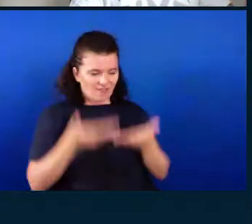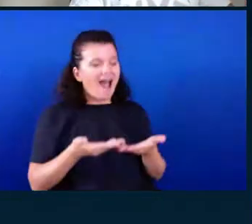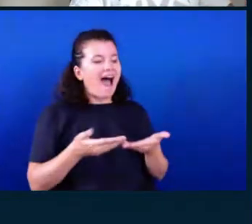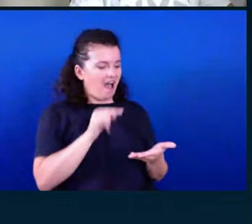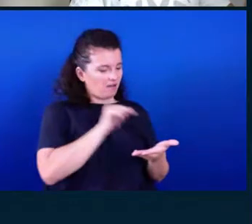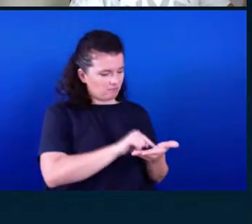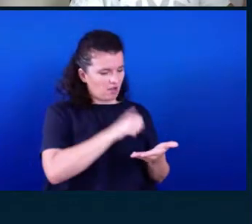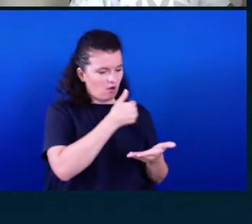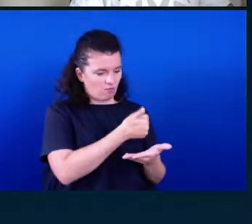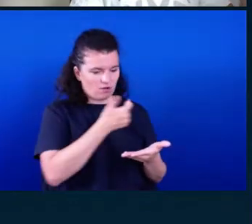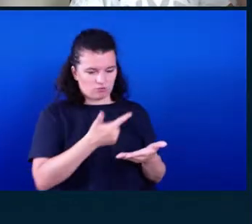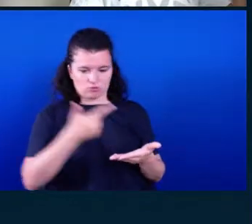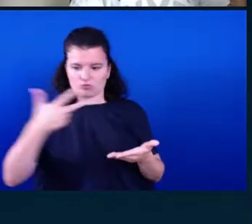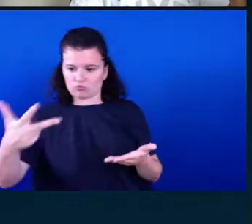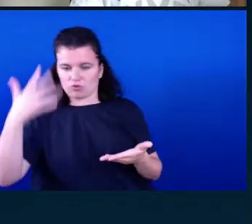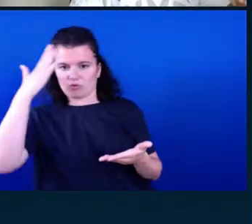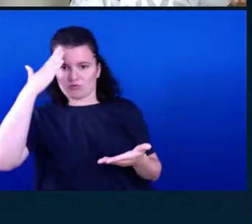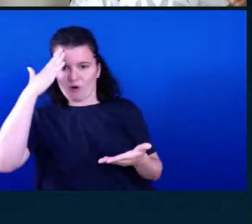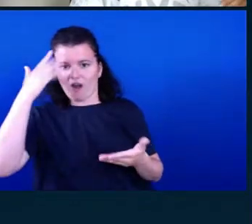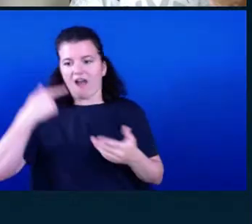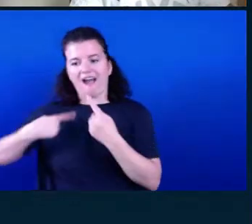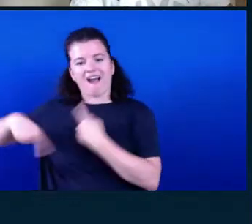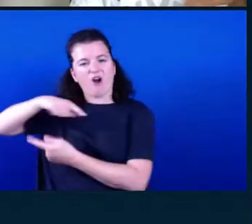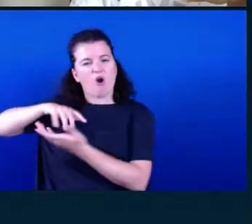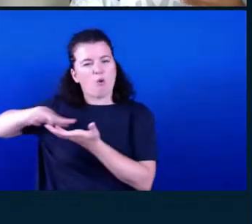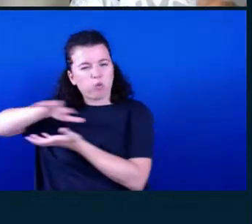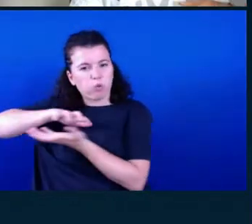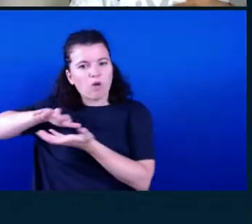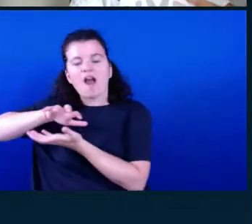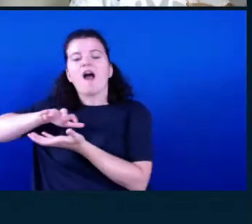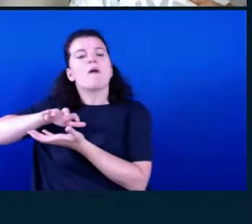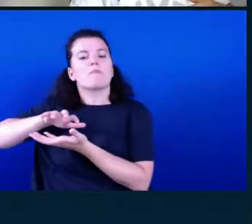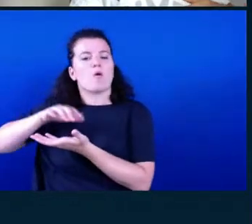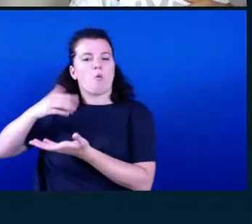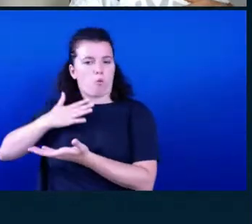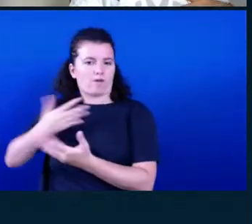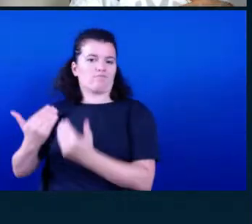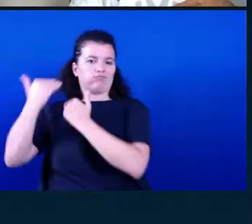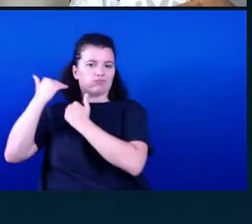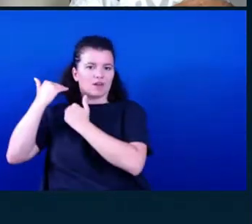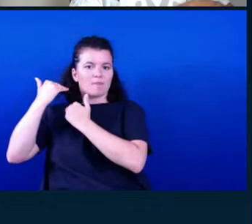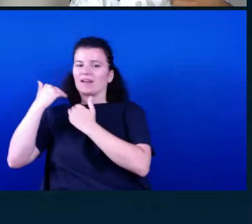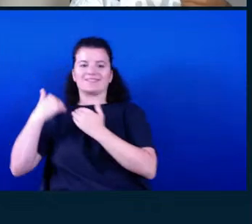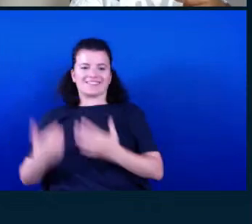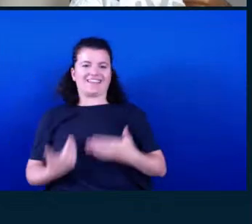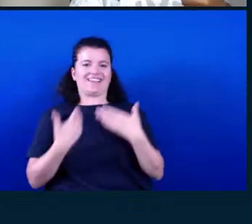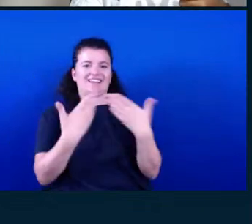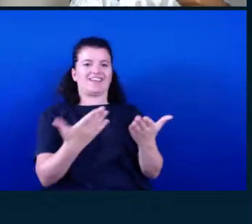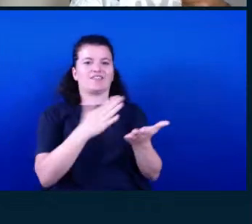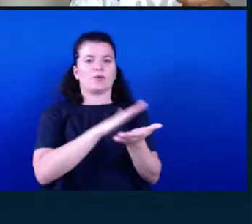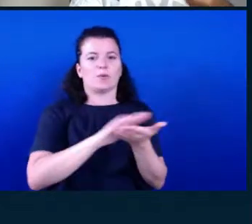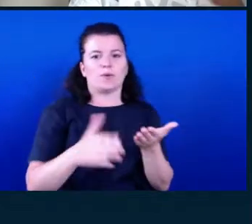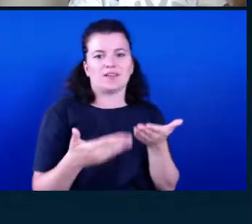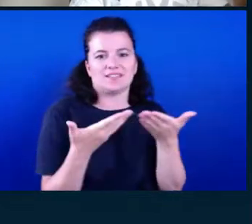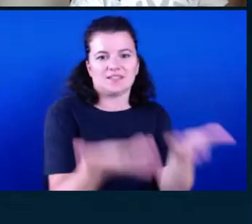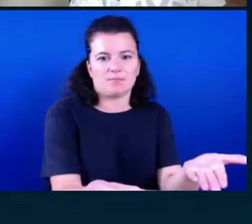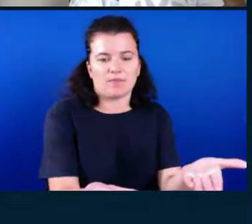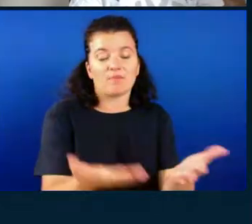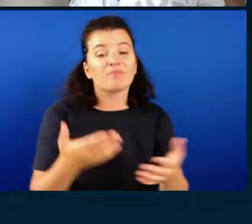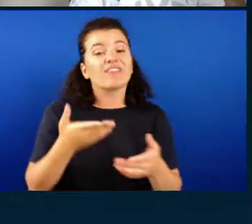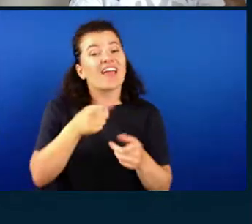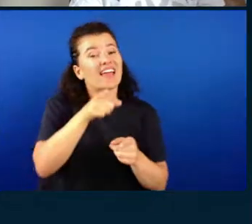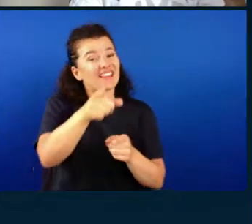in this example, what I'm showing is quite simple, but next example, which I'll show, is a little more uphill